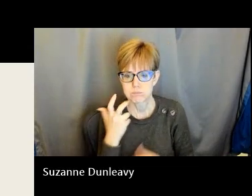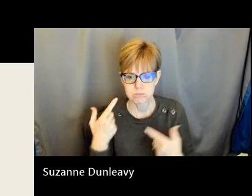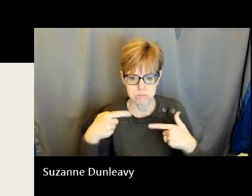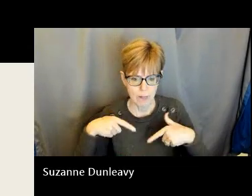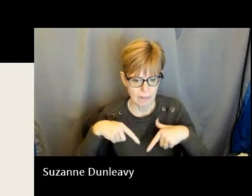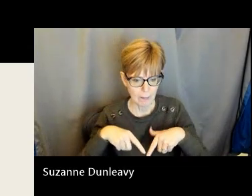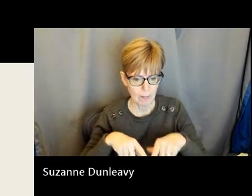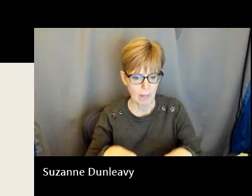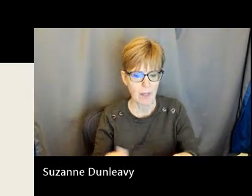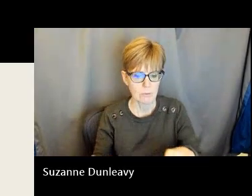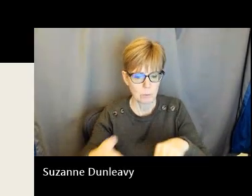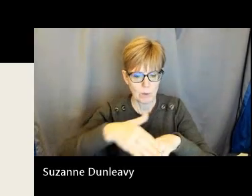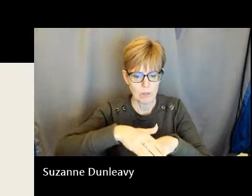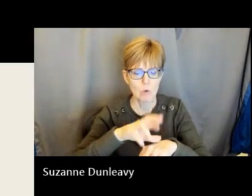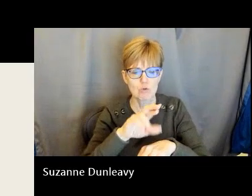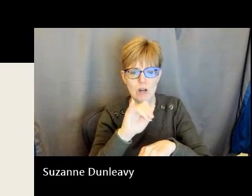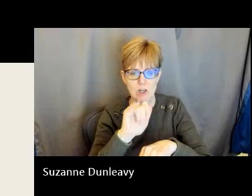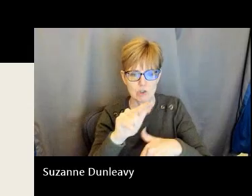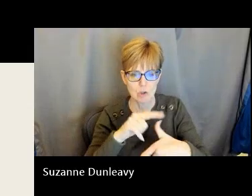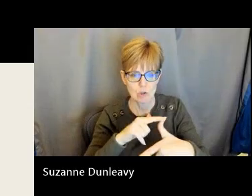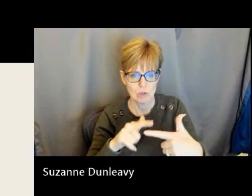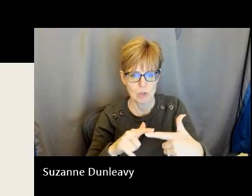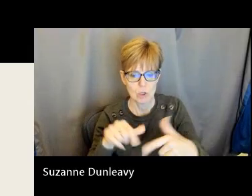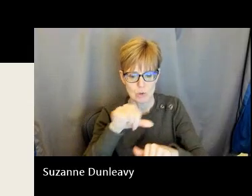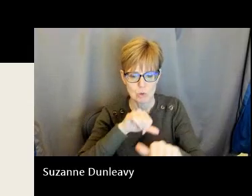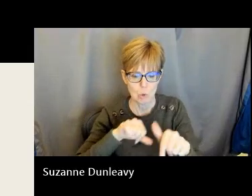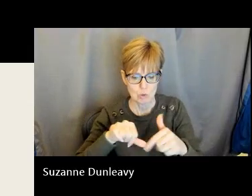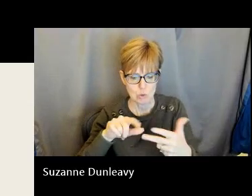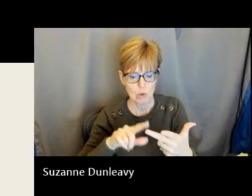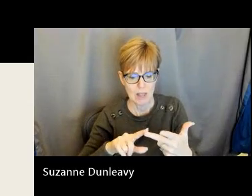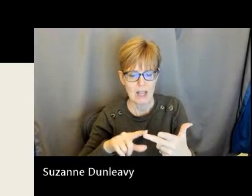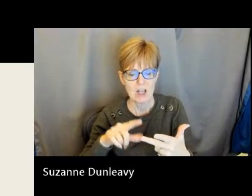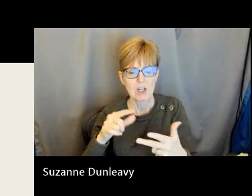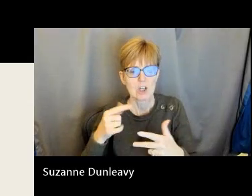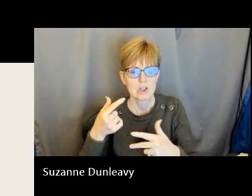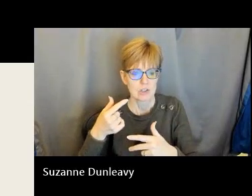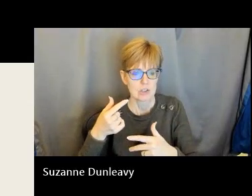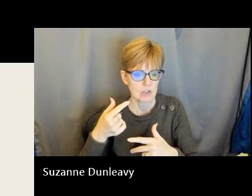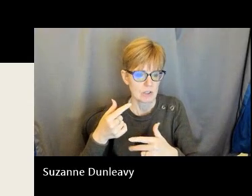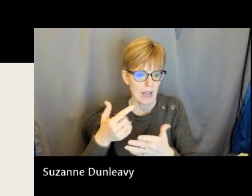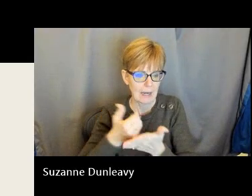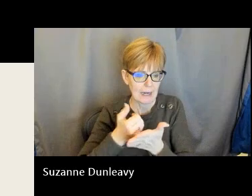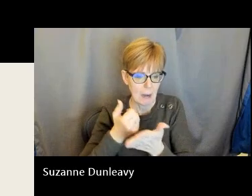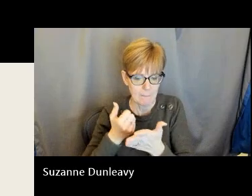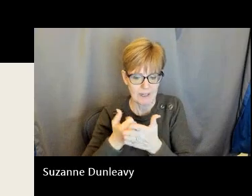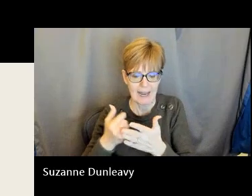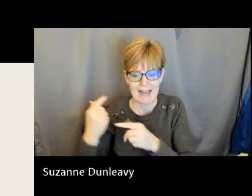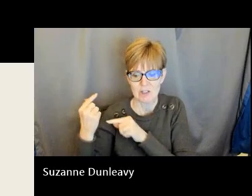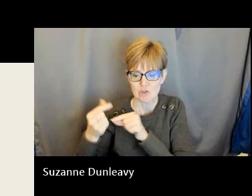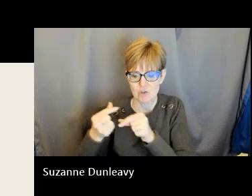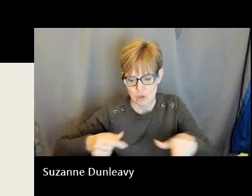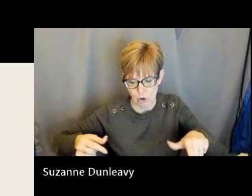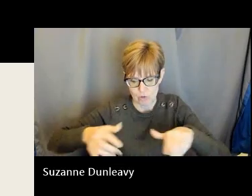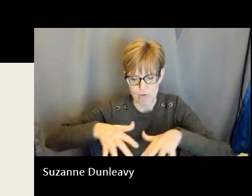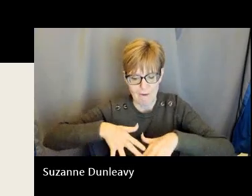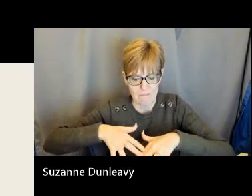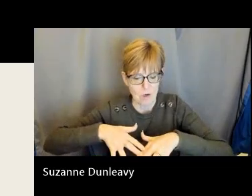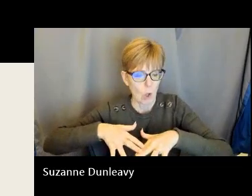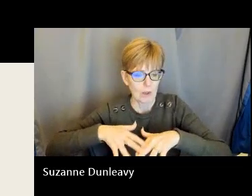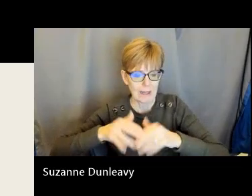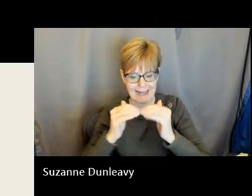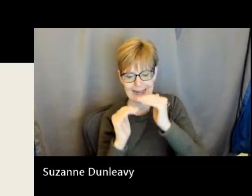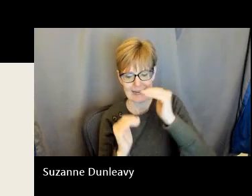racial, socioeconomic, and geographic inequities that have been shaped by long-standing structural